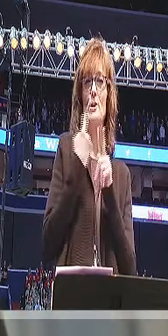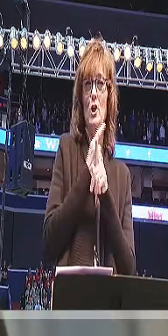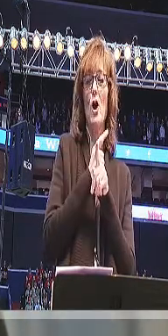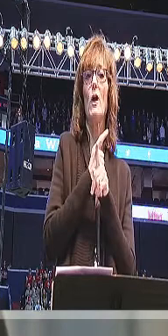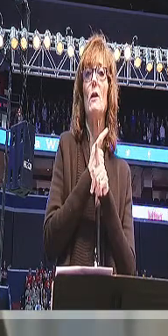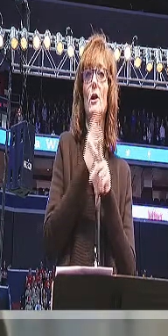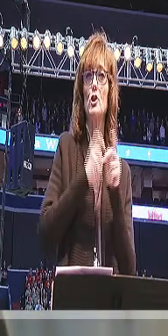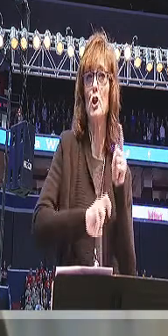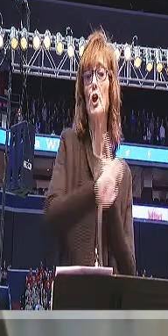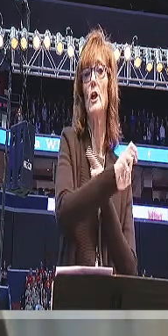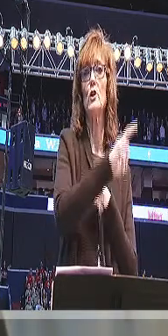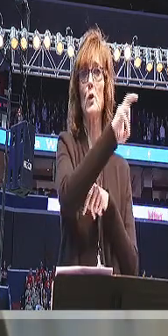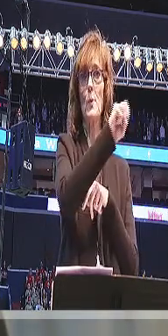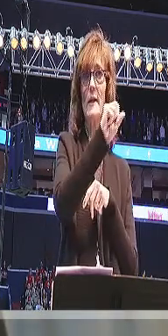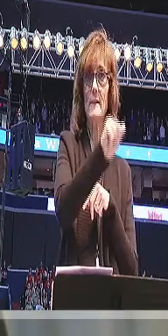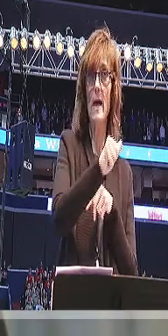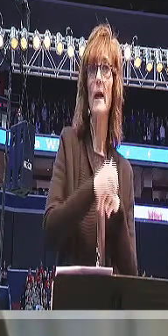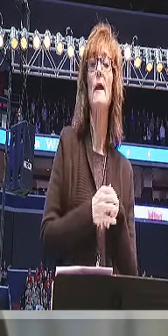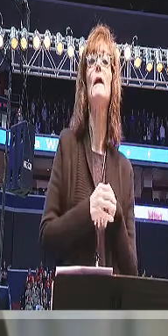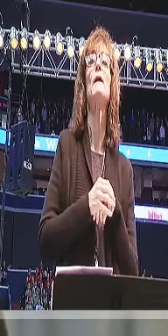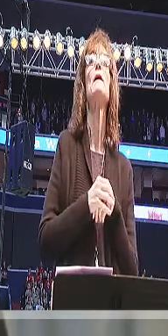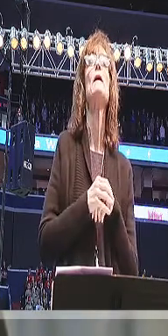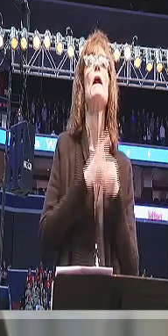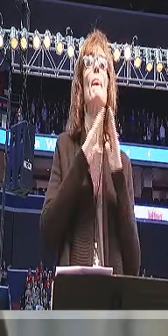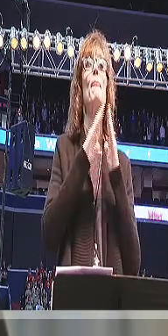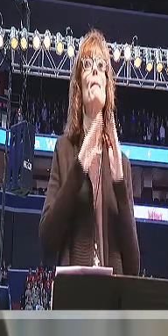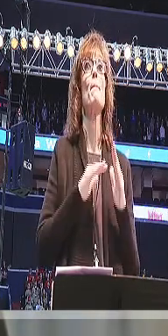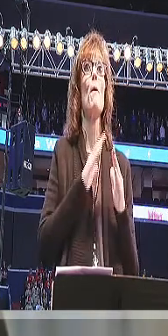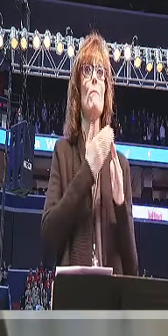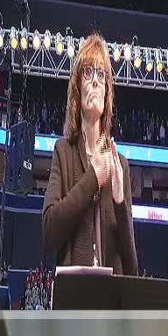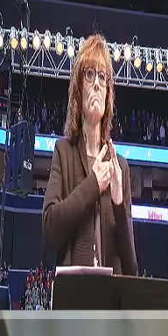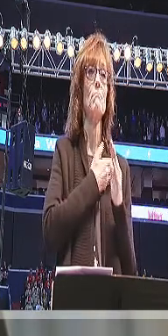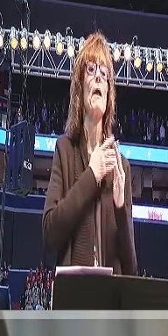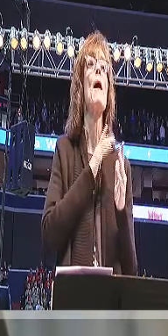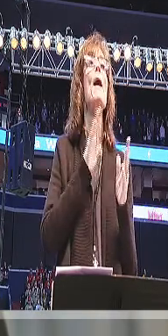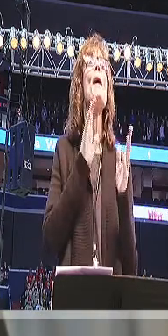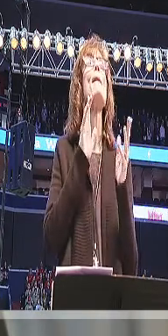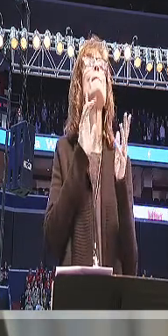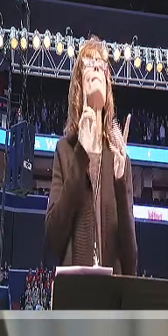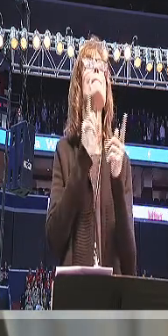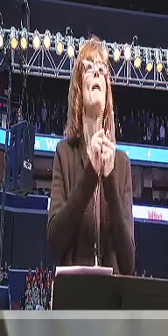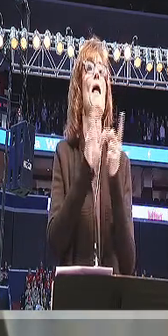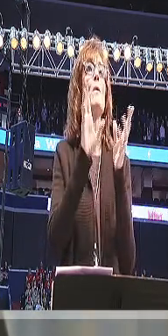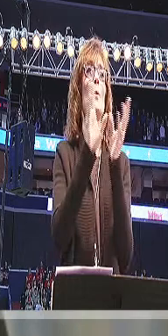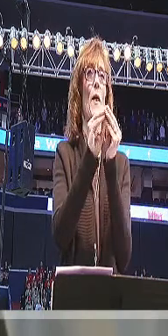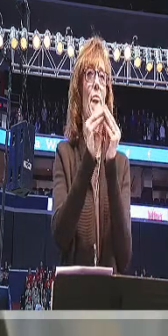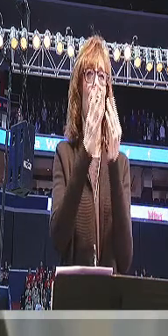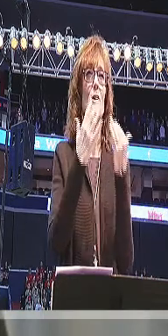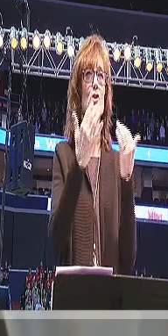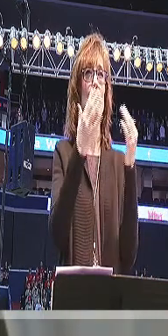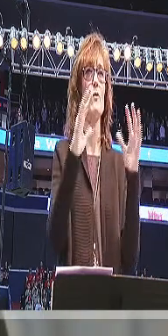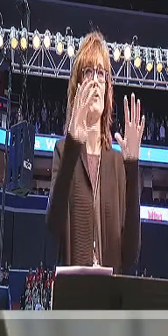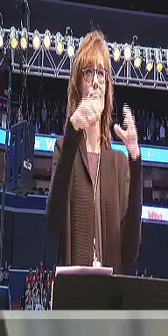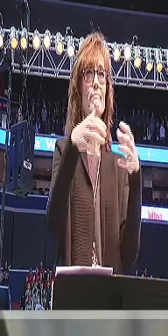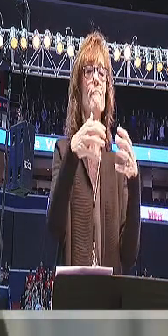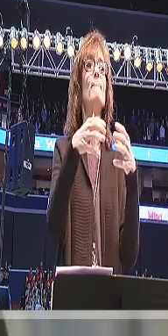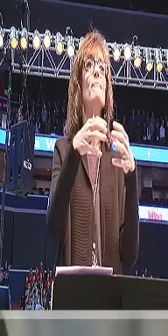Pope Francis met with the members of the General Assembly of the United Nations